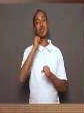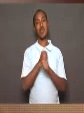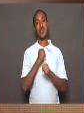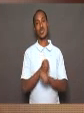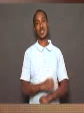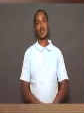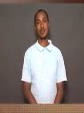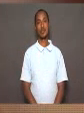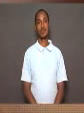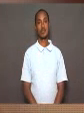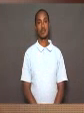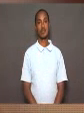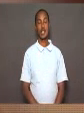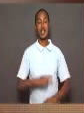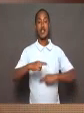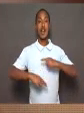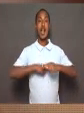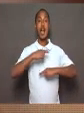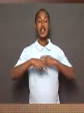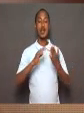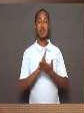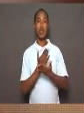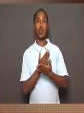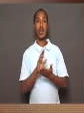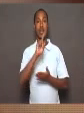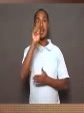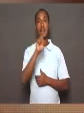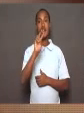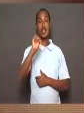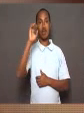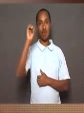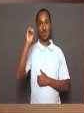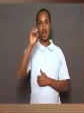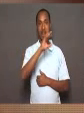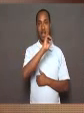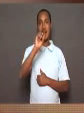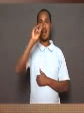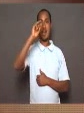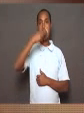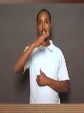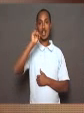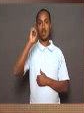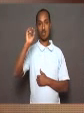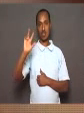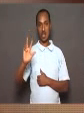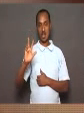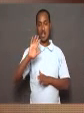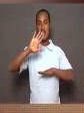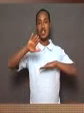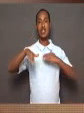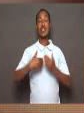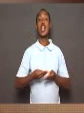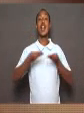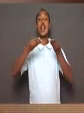produced. The reaction between zinc oxide and nitric acid